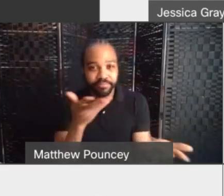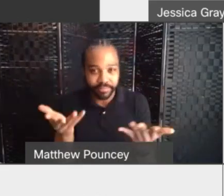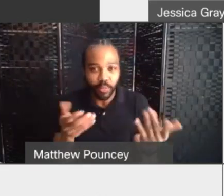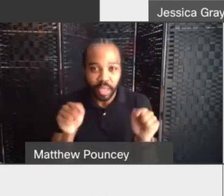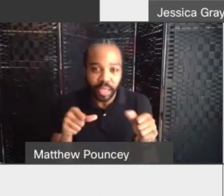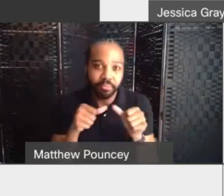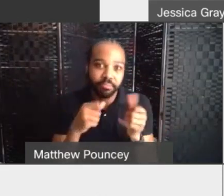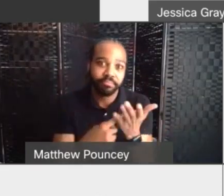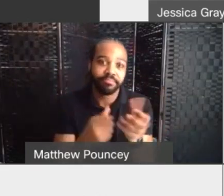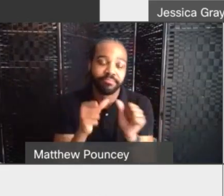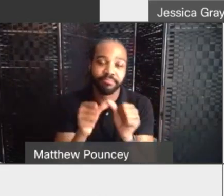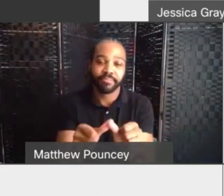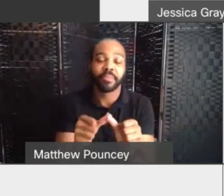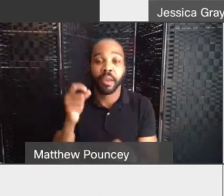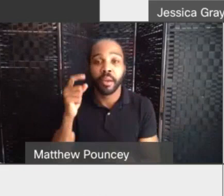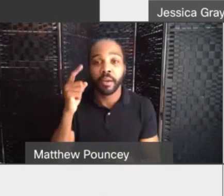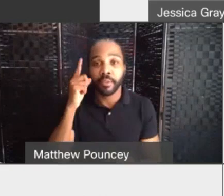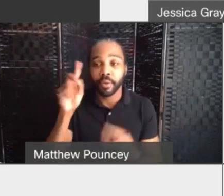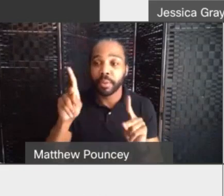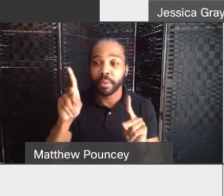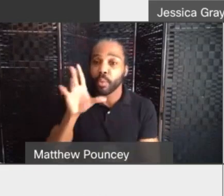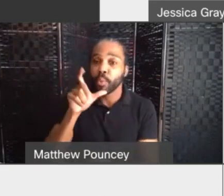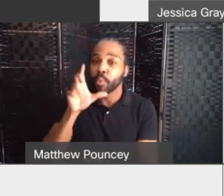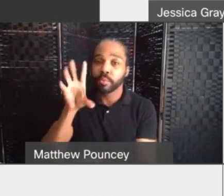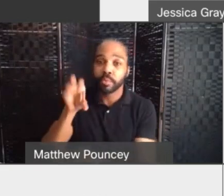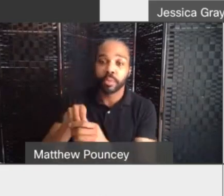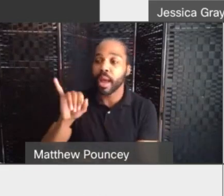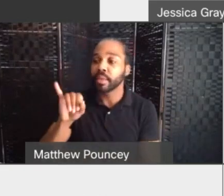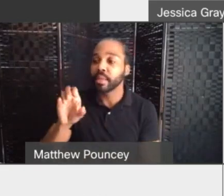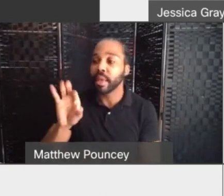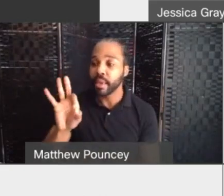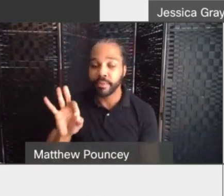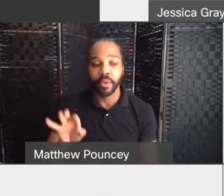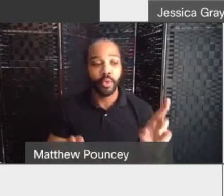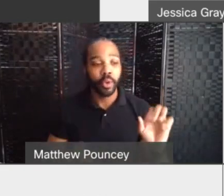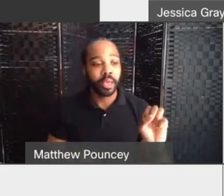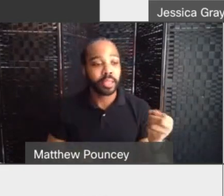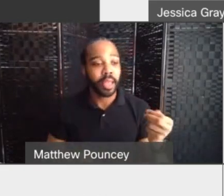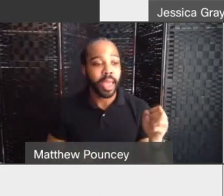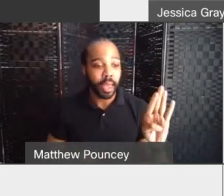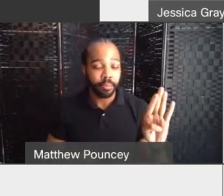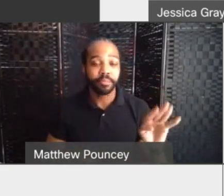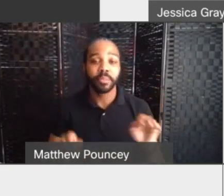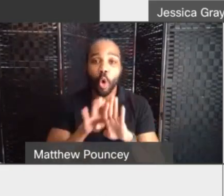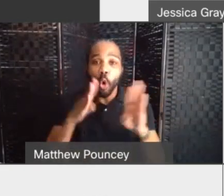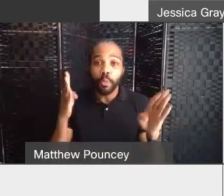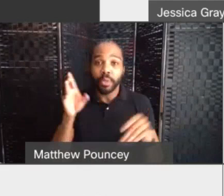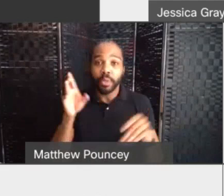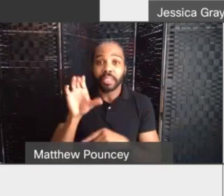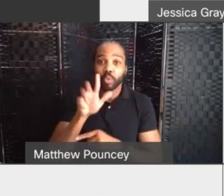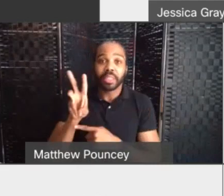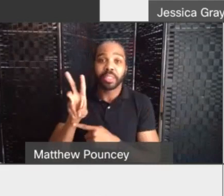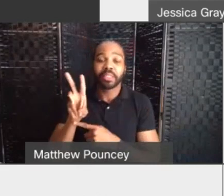For people in ICFs and ResHabs, it opened December 26th, and it's really unfortunate that not all